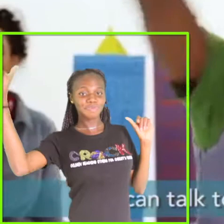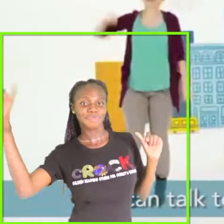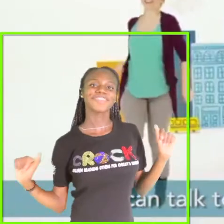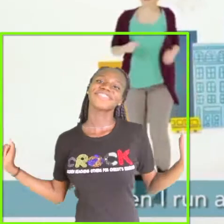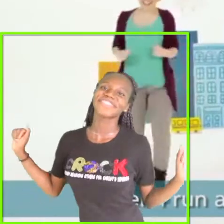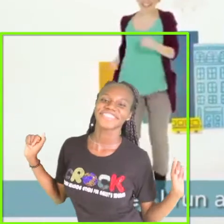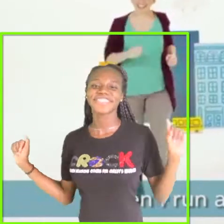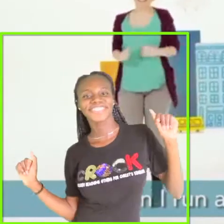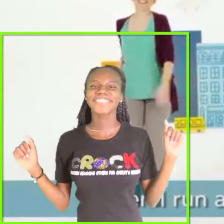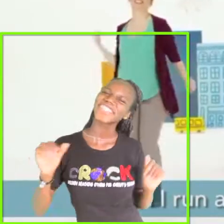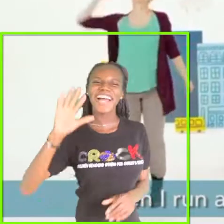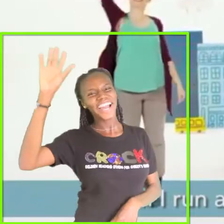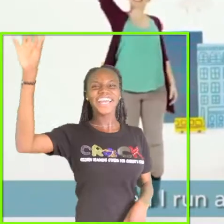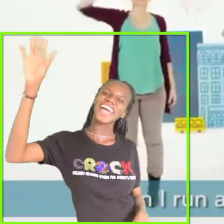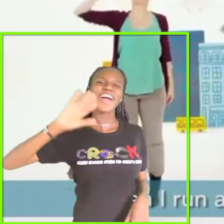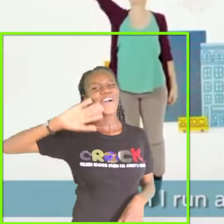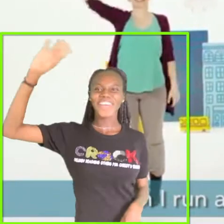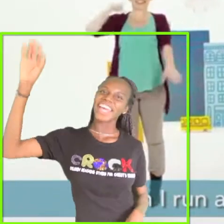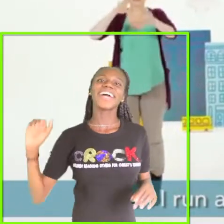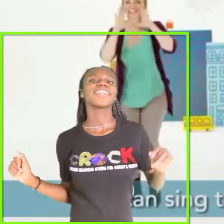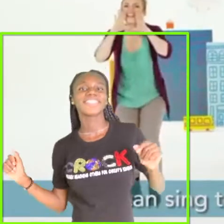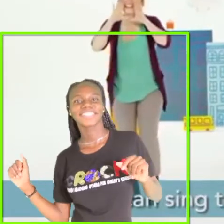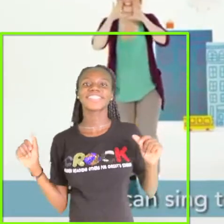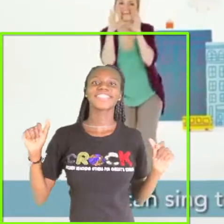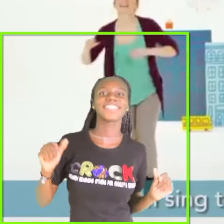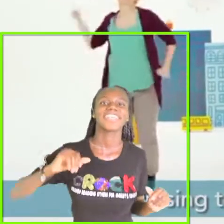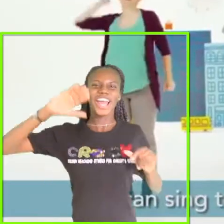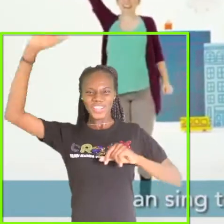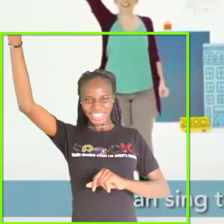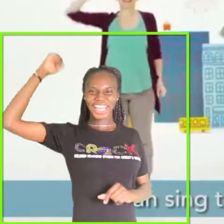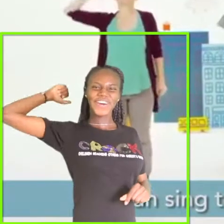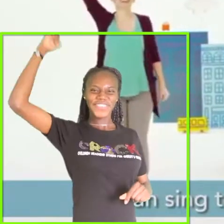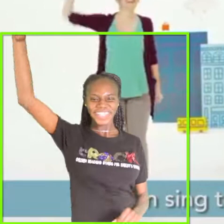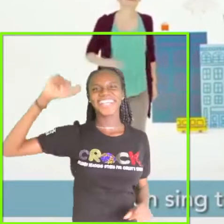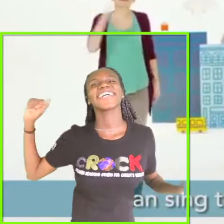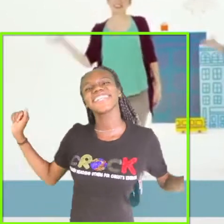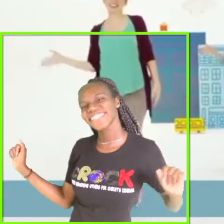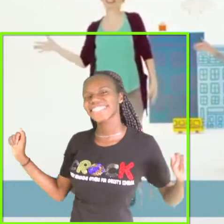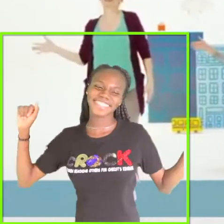Oh yeah!